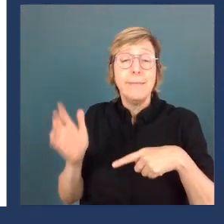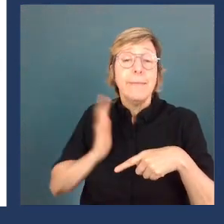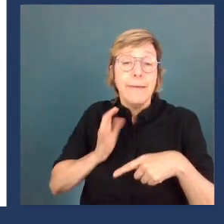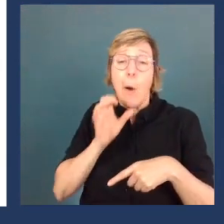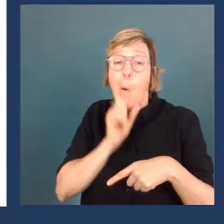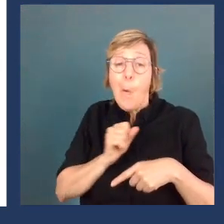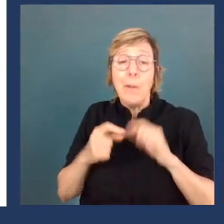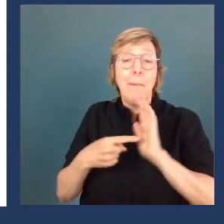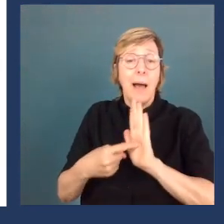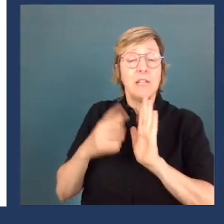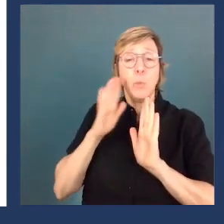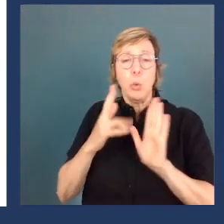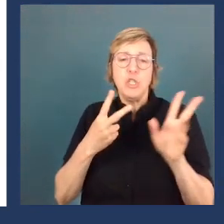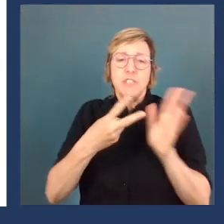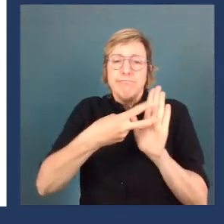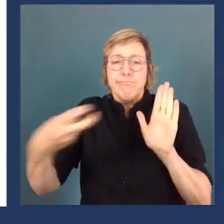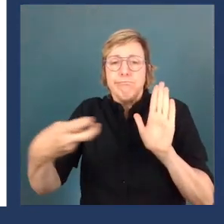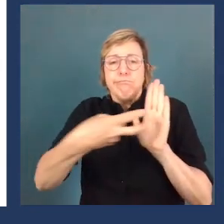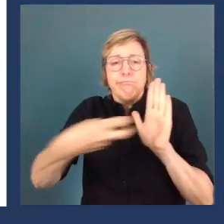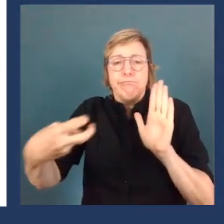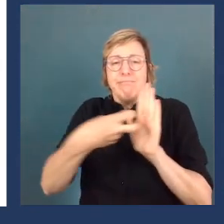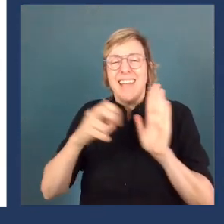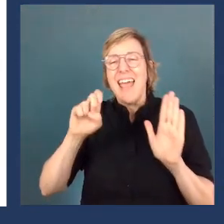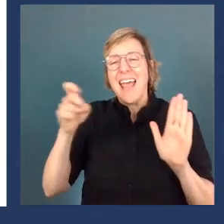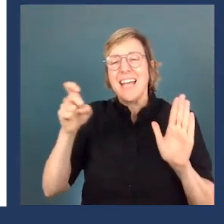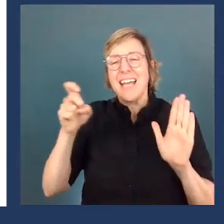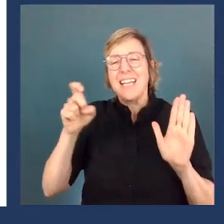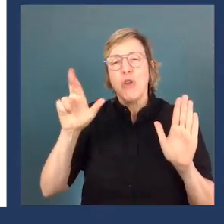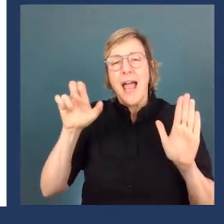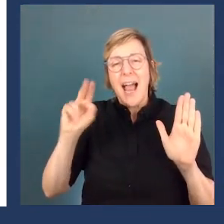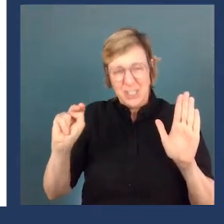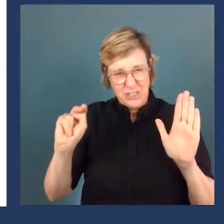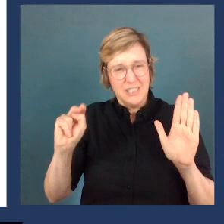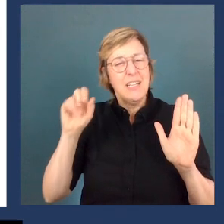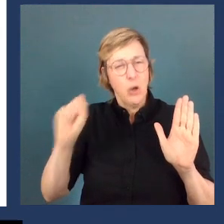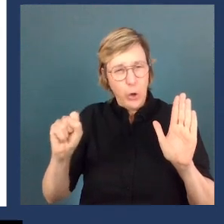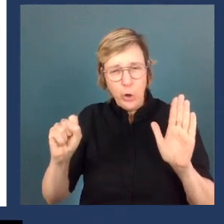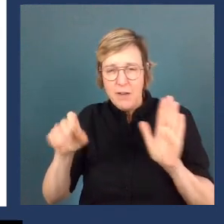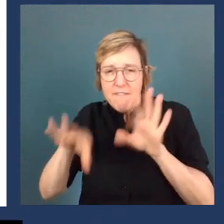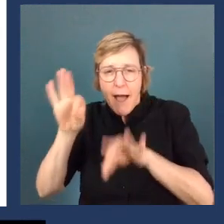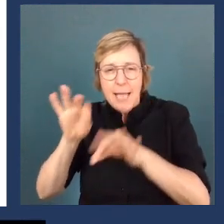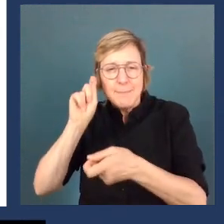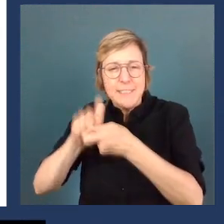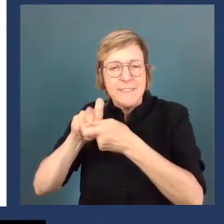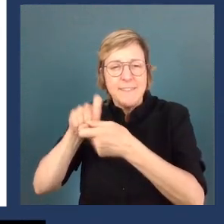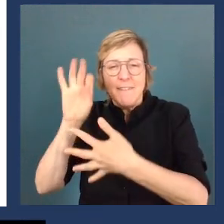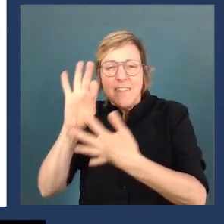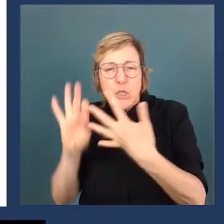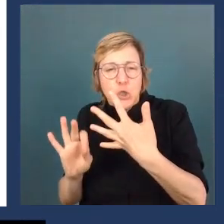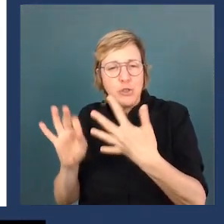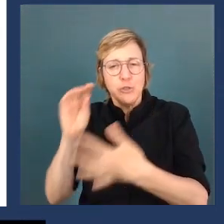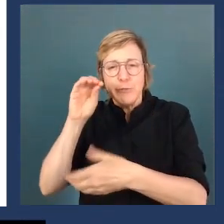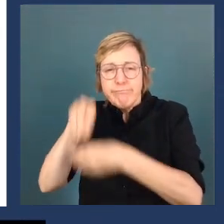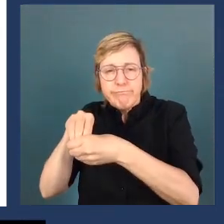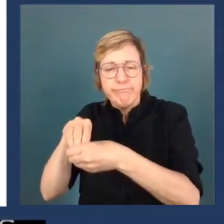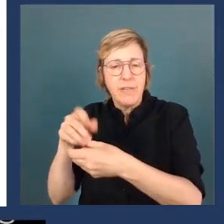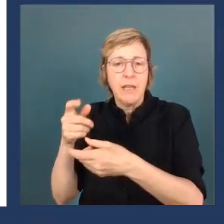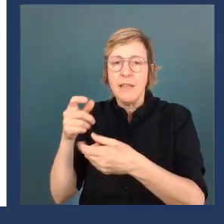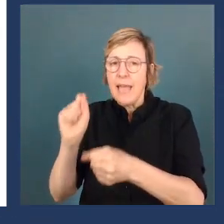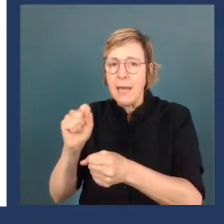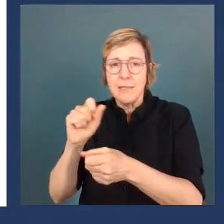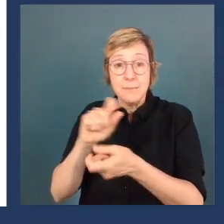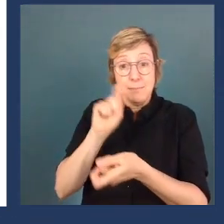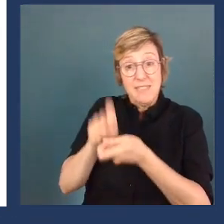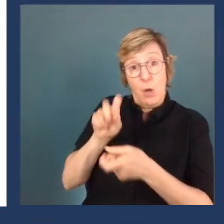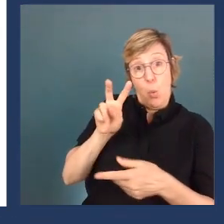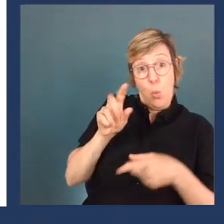specifically define like various features that you want to extract out of your data set, whether that is converting your individual words into the vector space,